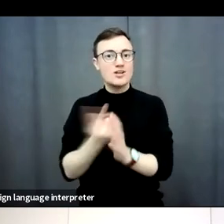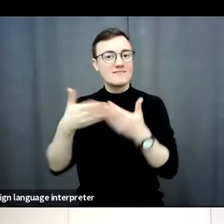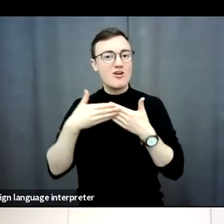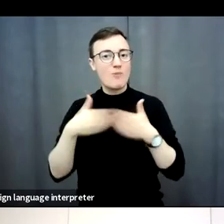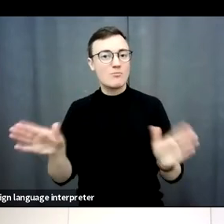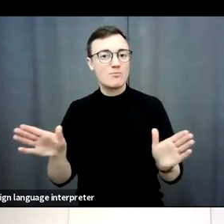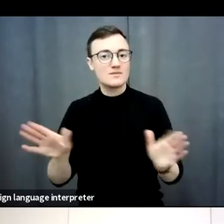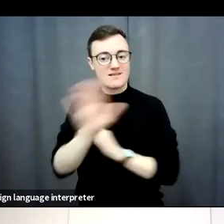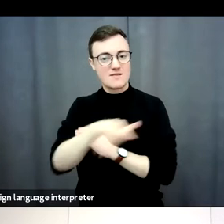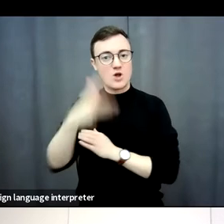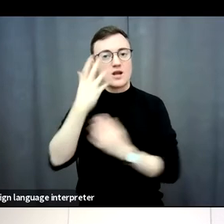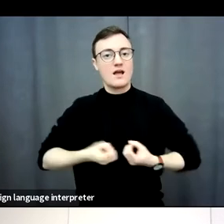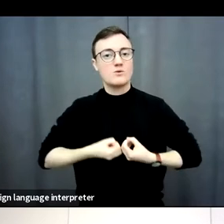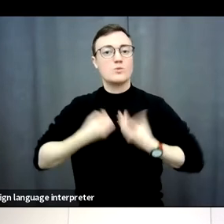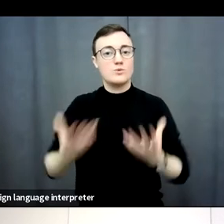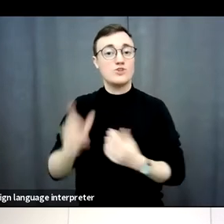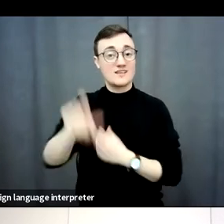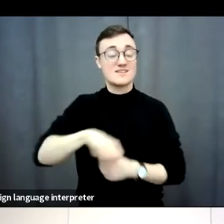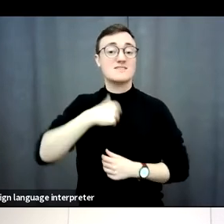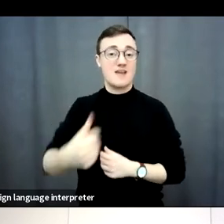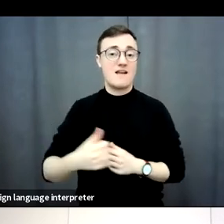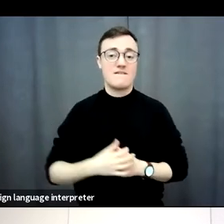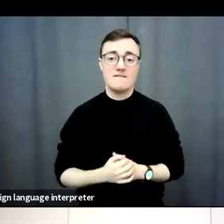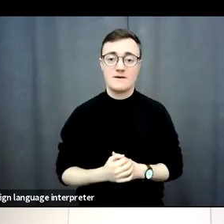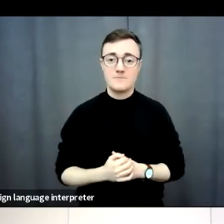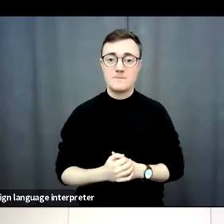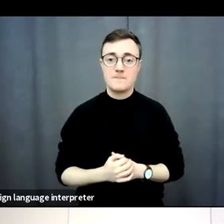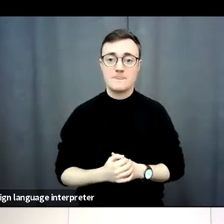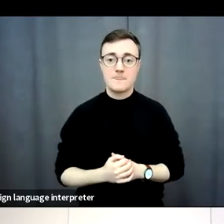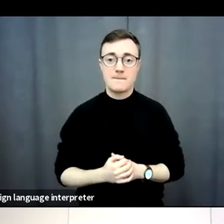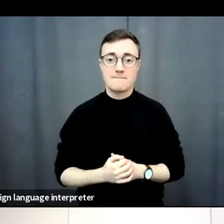express themselves. The focus is